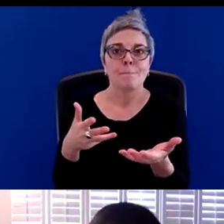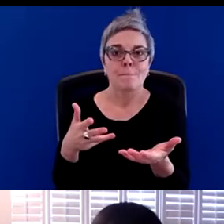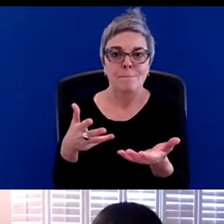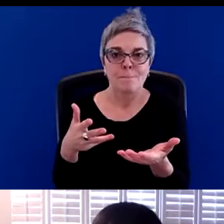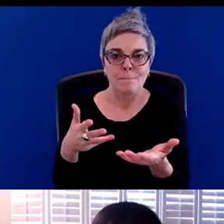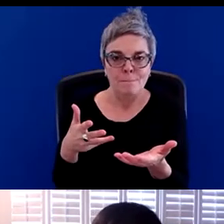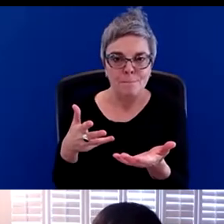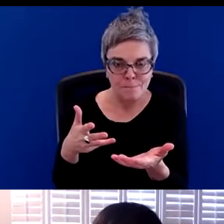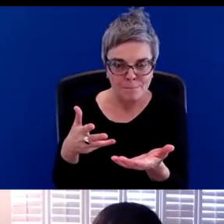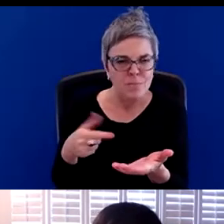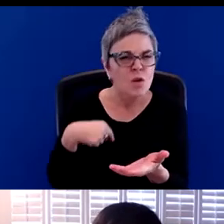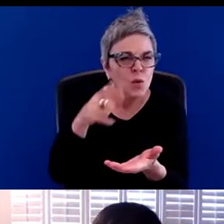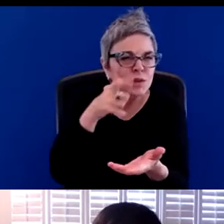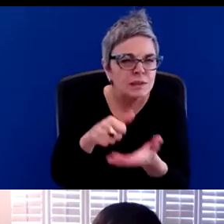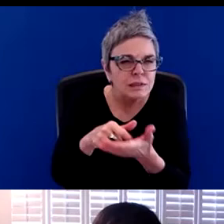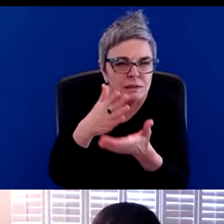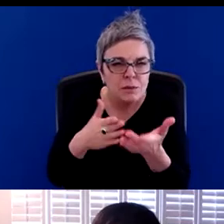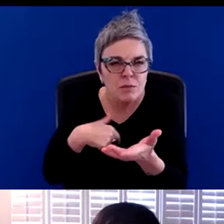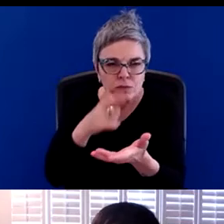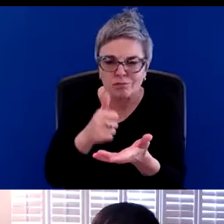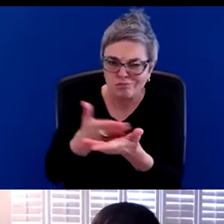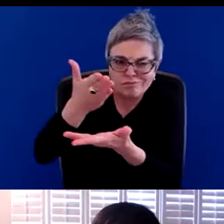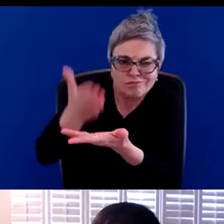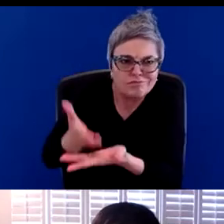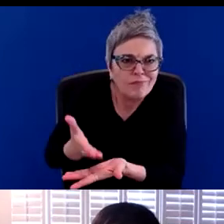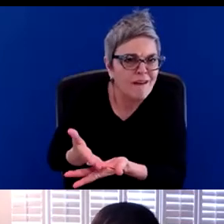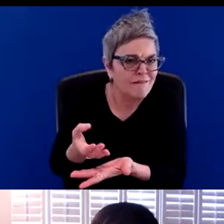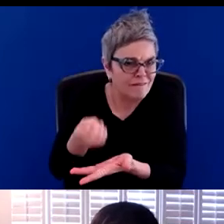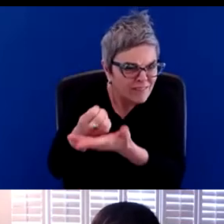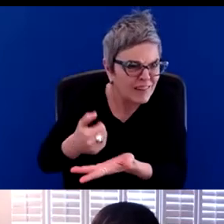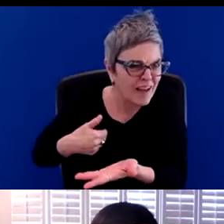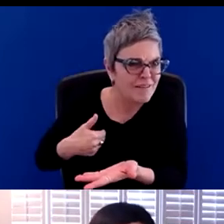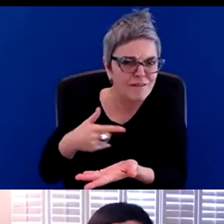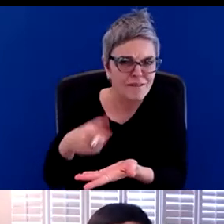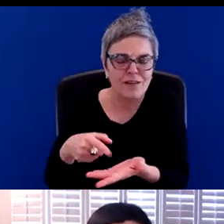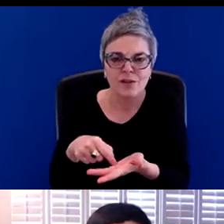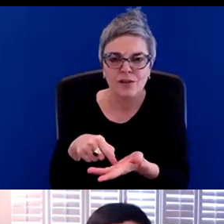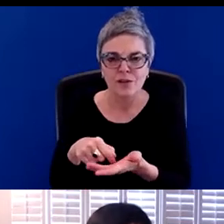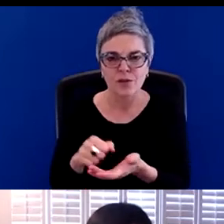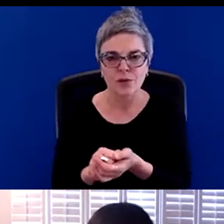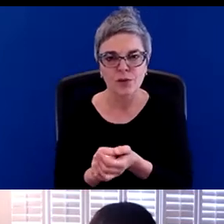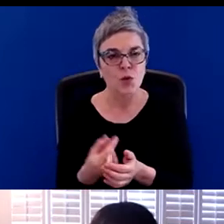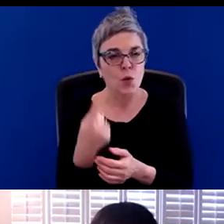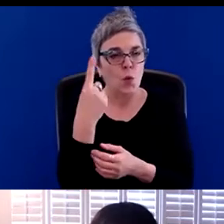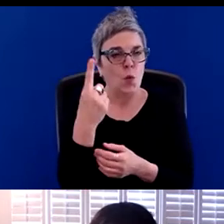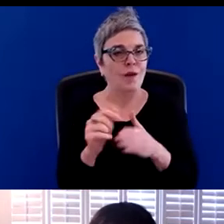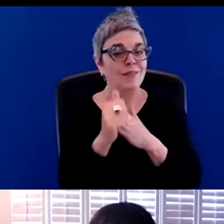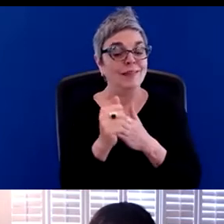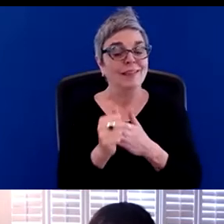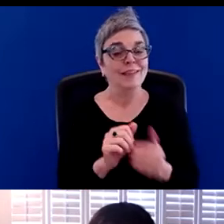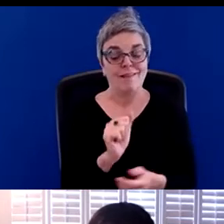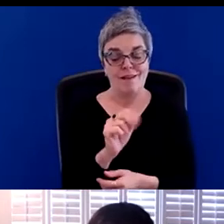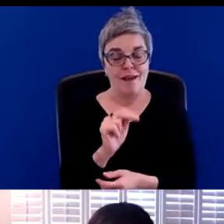like empirical evidence. And I think that distinction matters. One of the leading anti-caste scholars in India has pointed